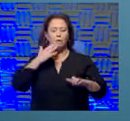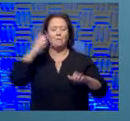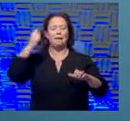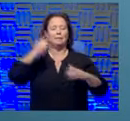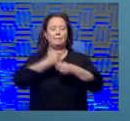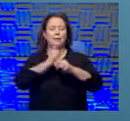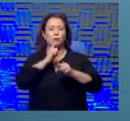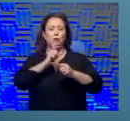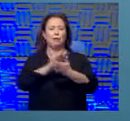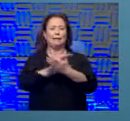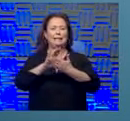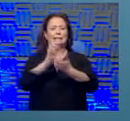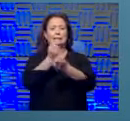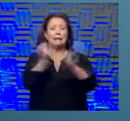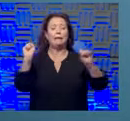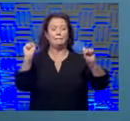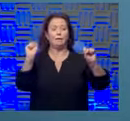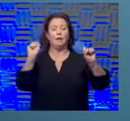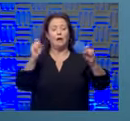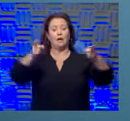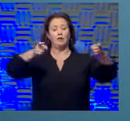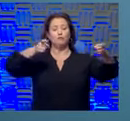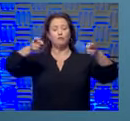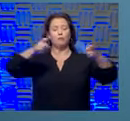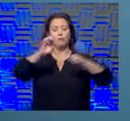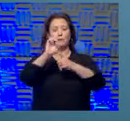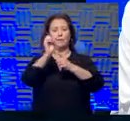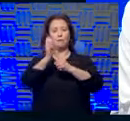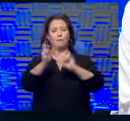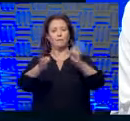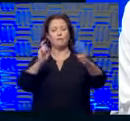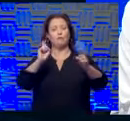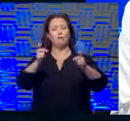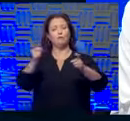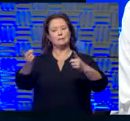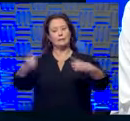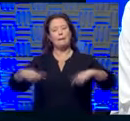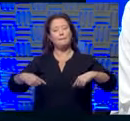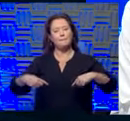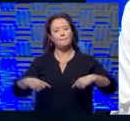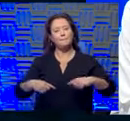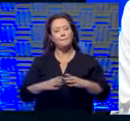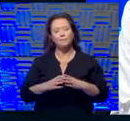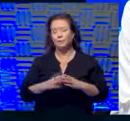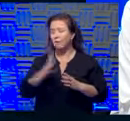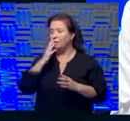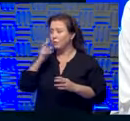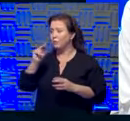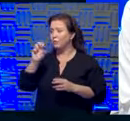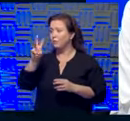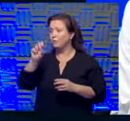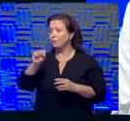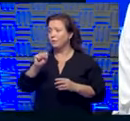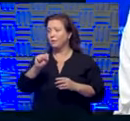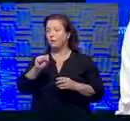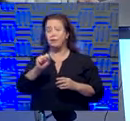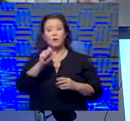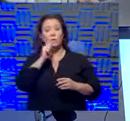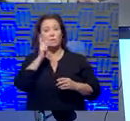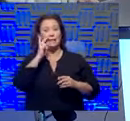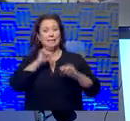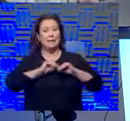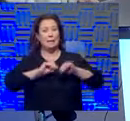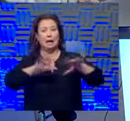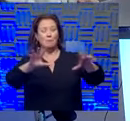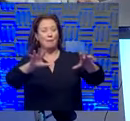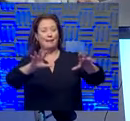are clean and safe and controlled environments for donors to be able to come into. Yeah, good news. And Dr. Norman, I don't think we've seen any outbreaks in a community